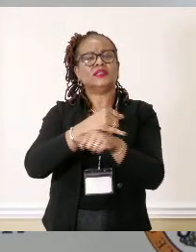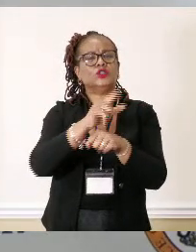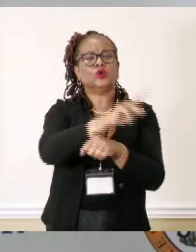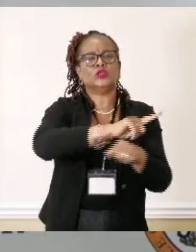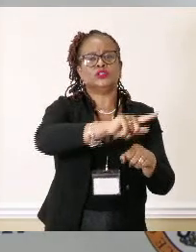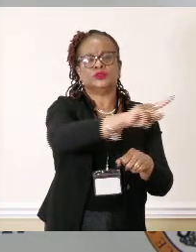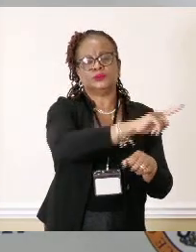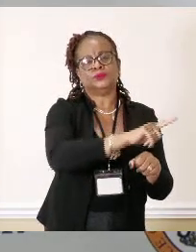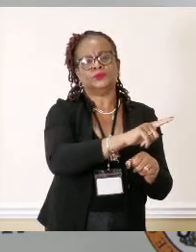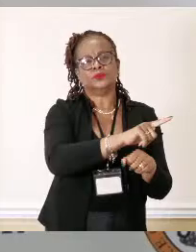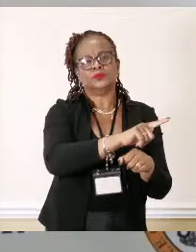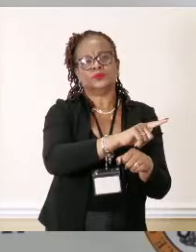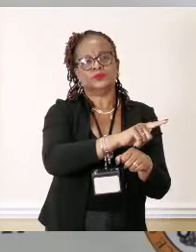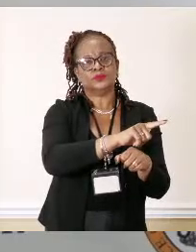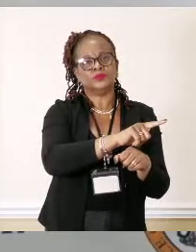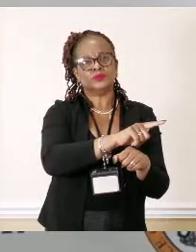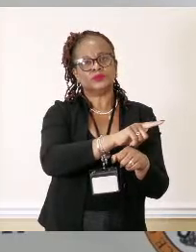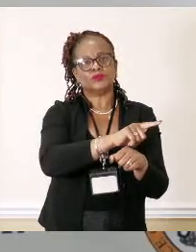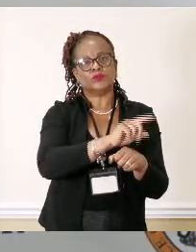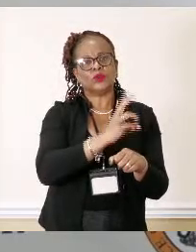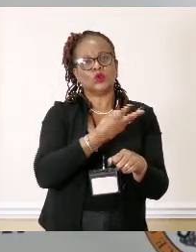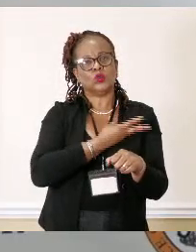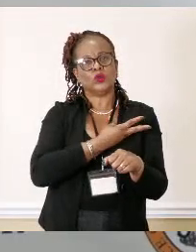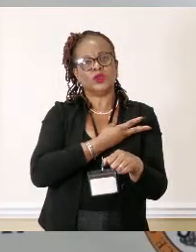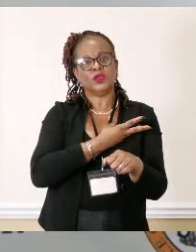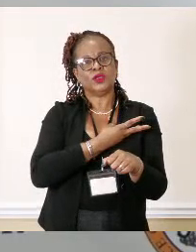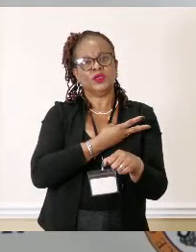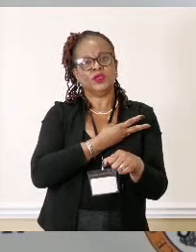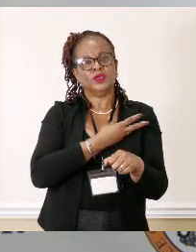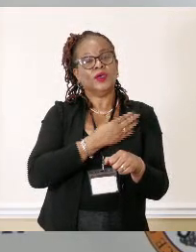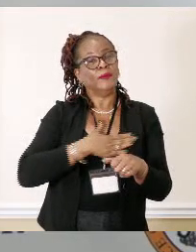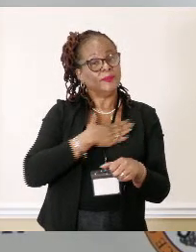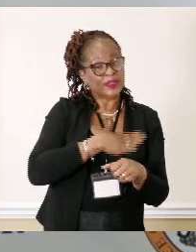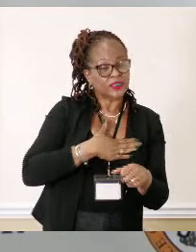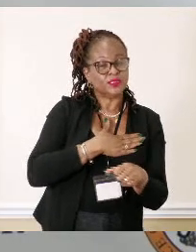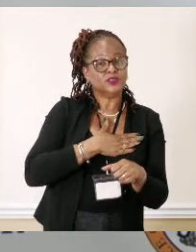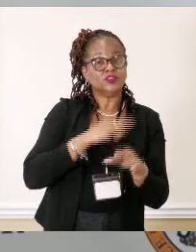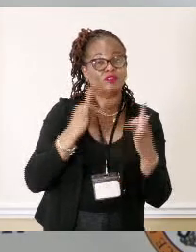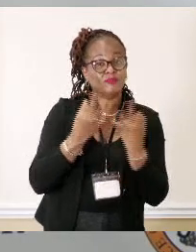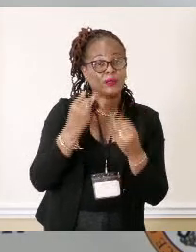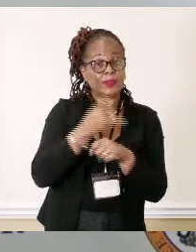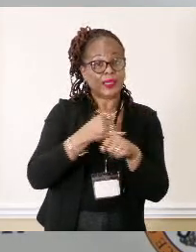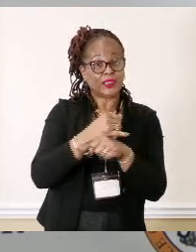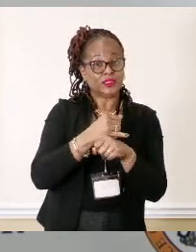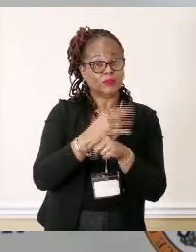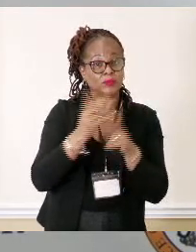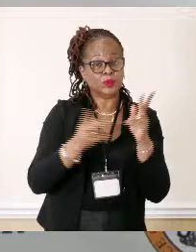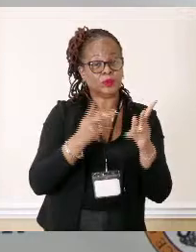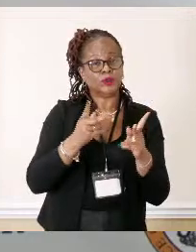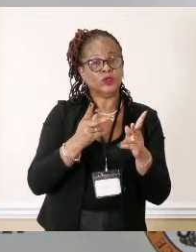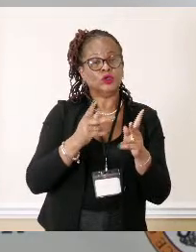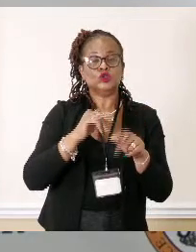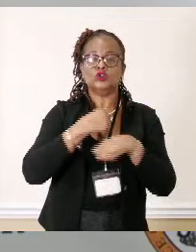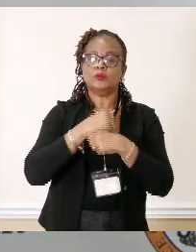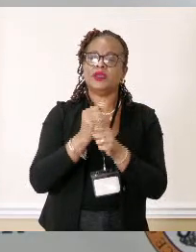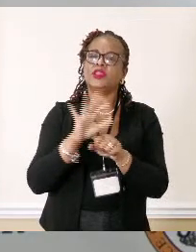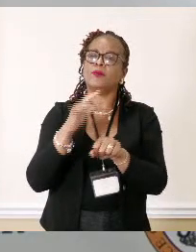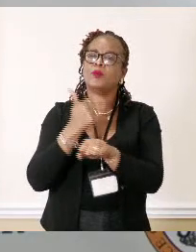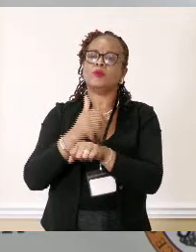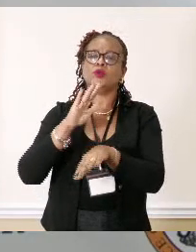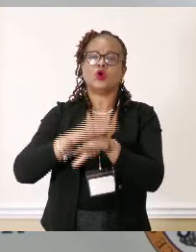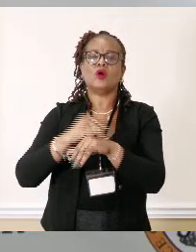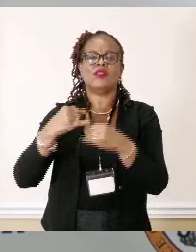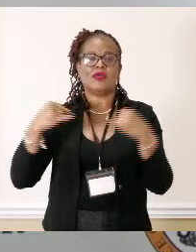locations. We're appealing to the Family Island residents to make their appointments